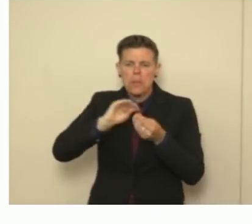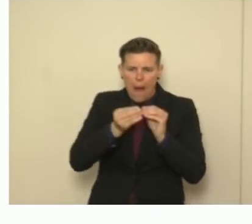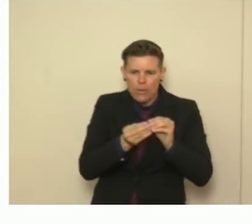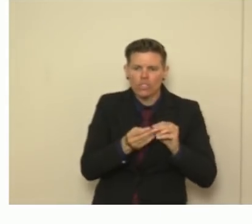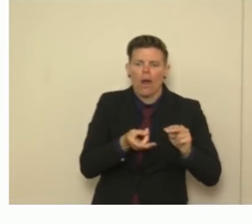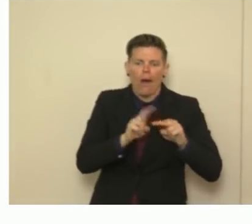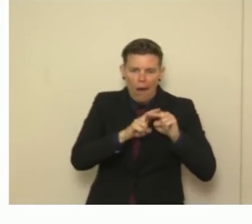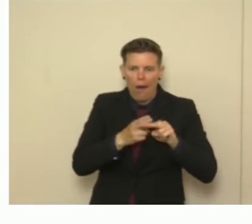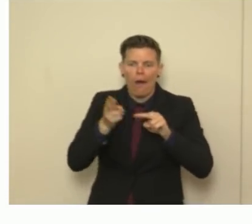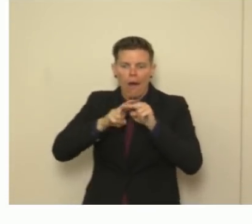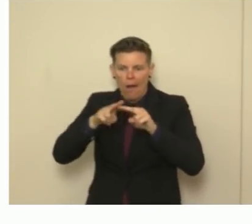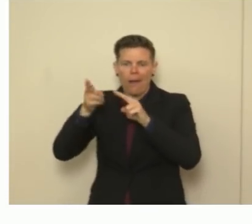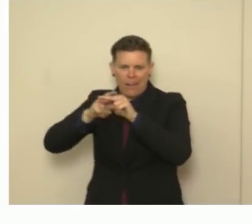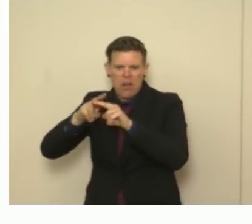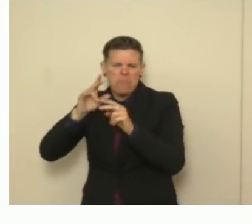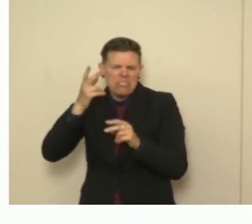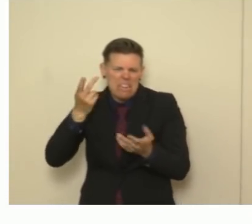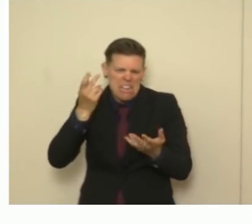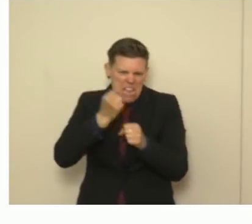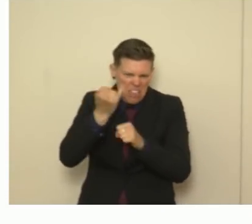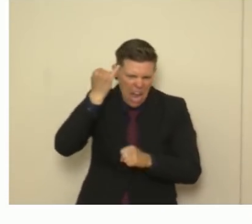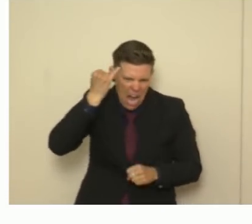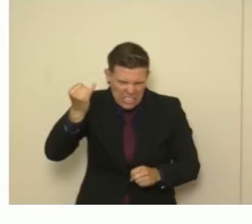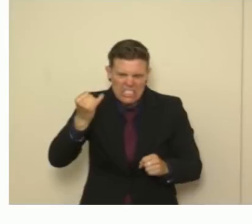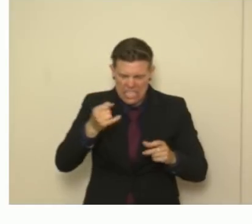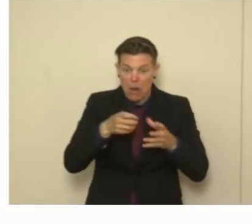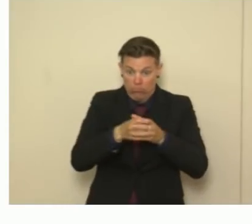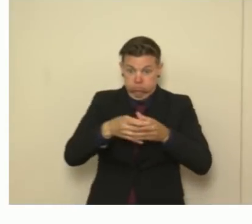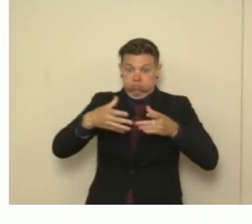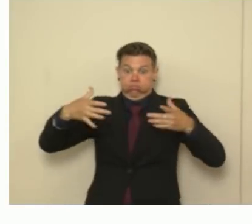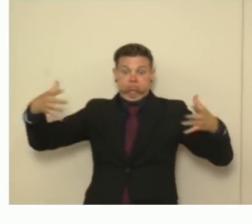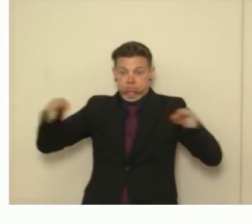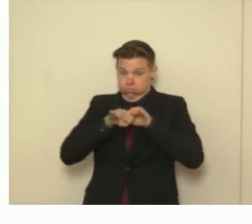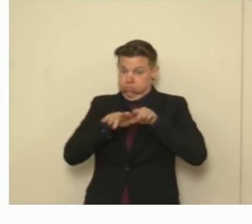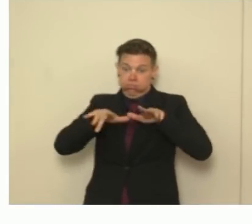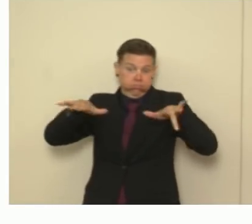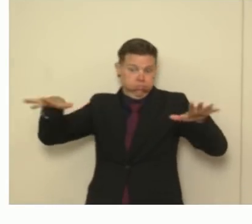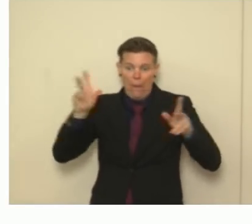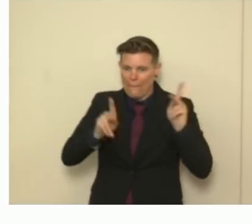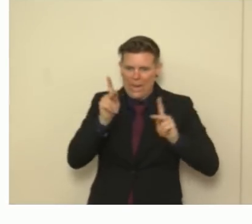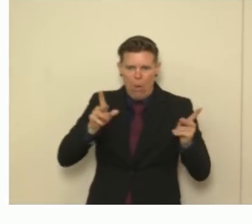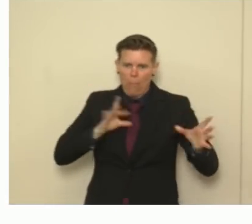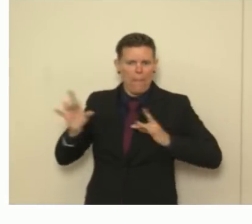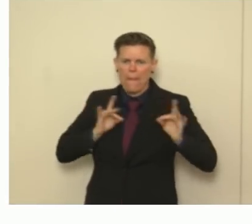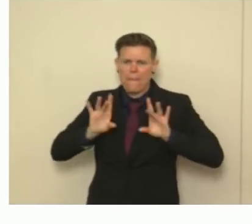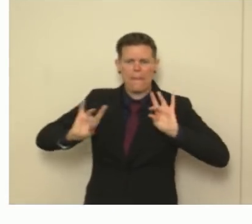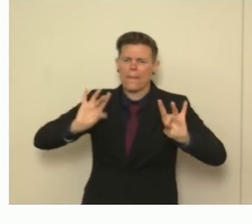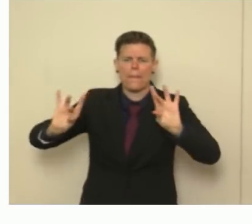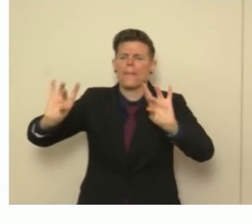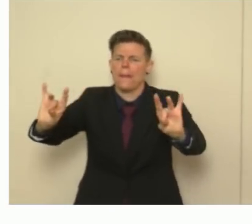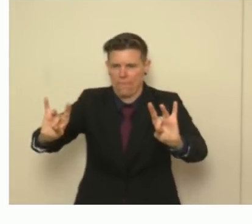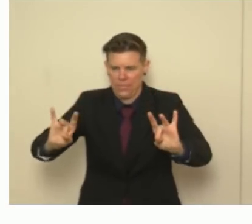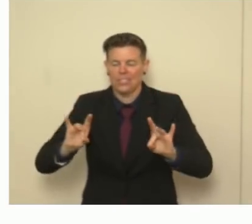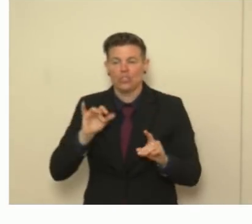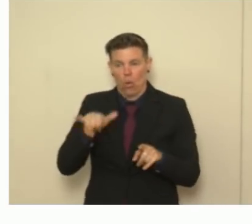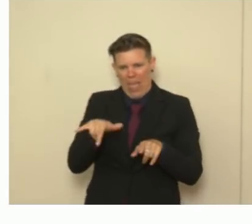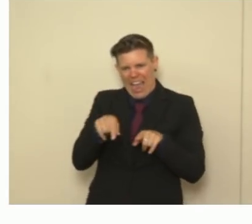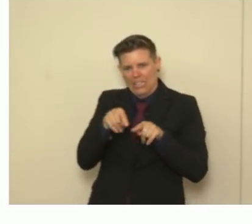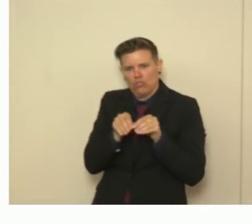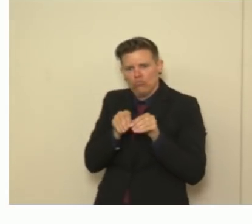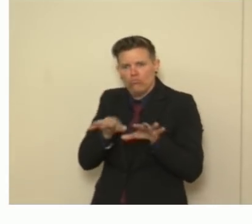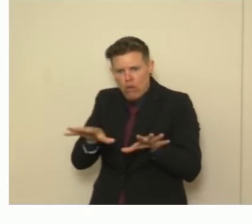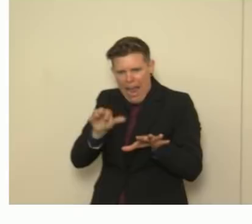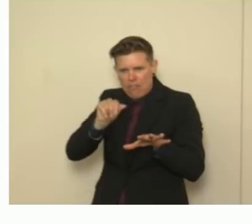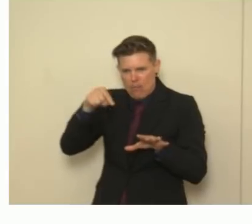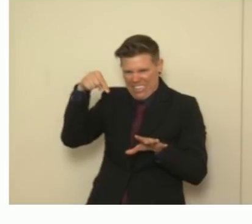get the idea. It grows much, much more rapidly. The spread rate, some really new